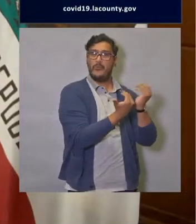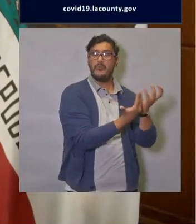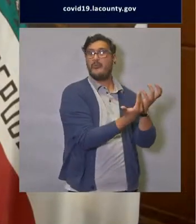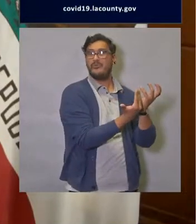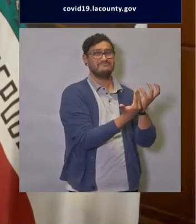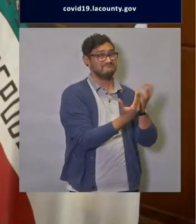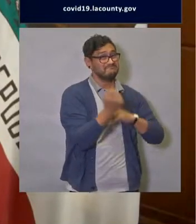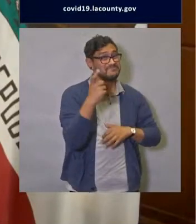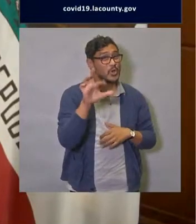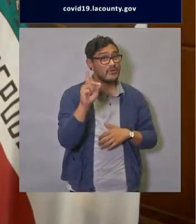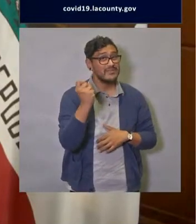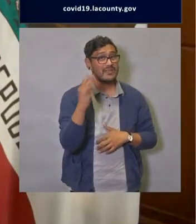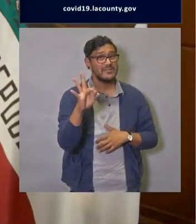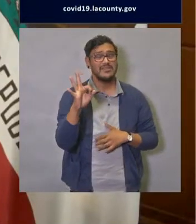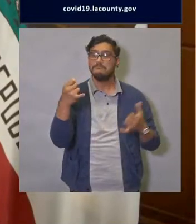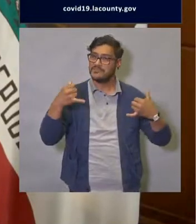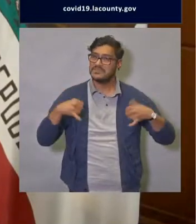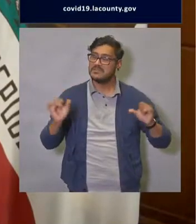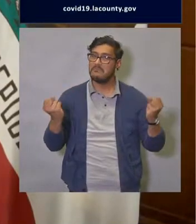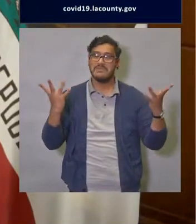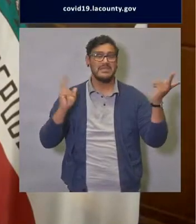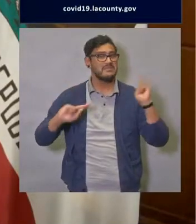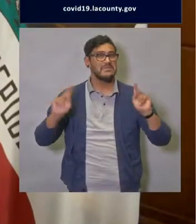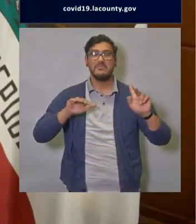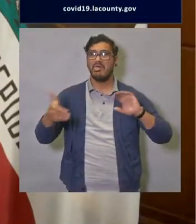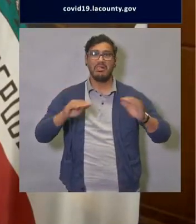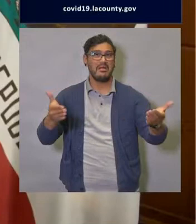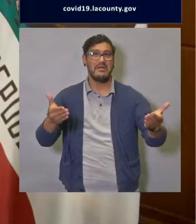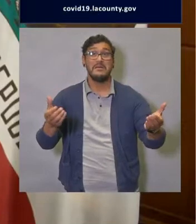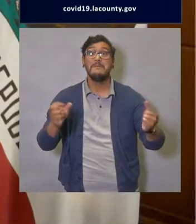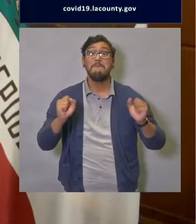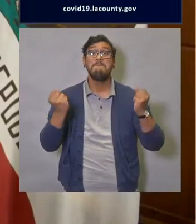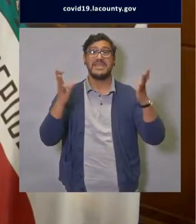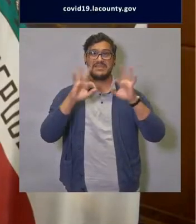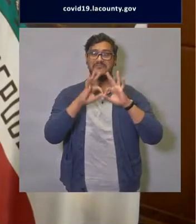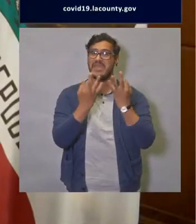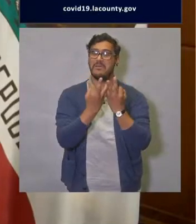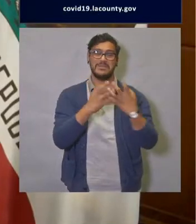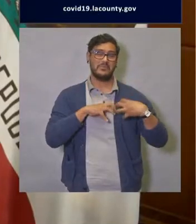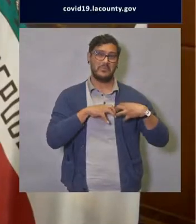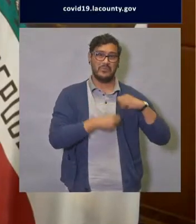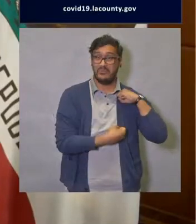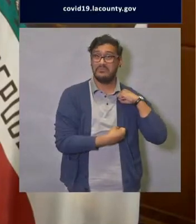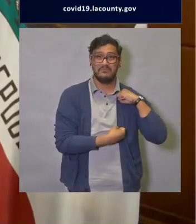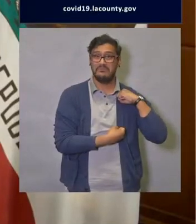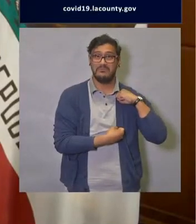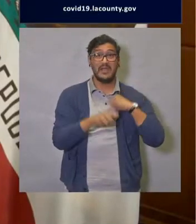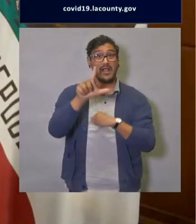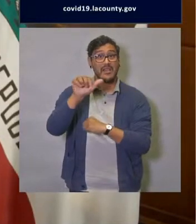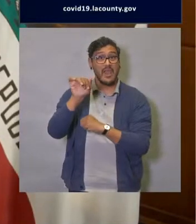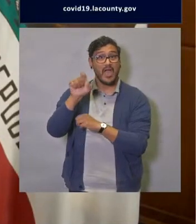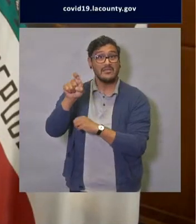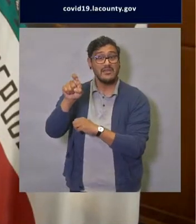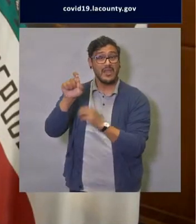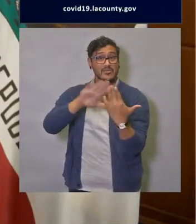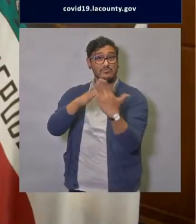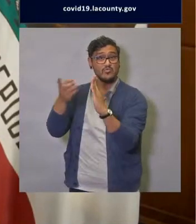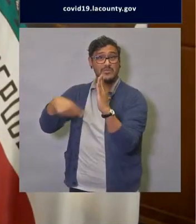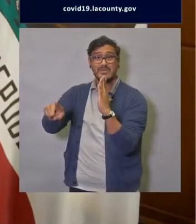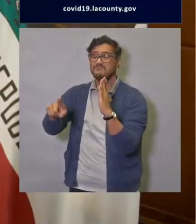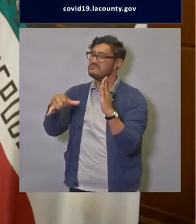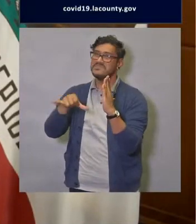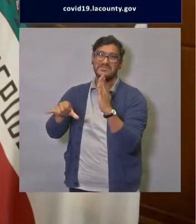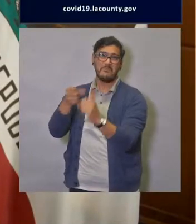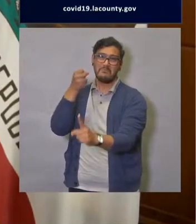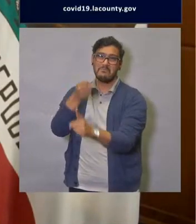it's still destroying many of our precious families. Our Latinx communities continue to bear the brunt of the crisis. Though